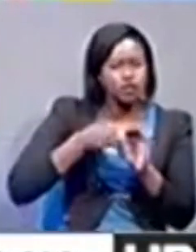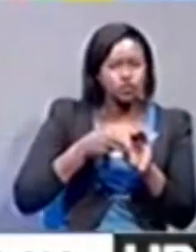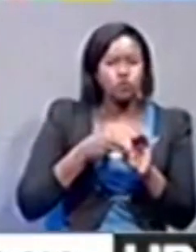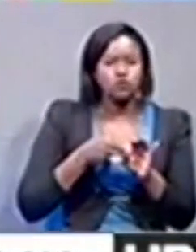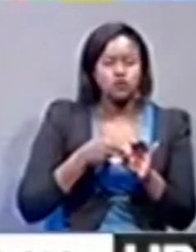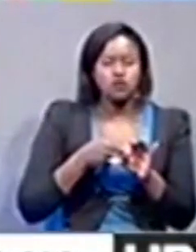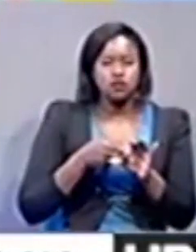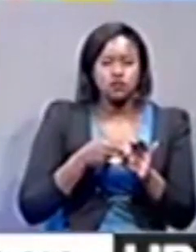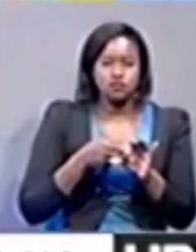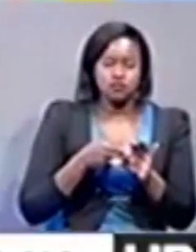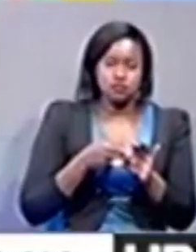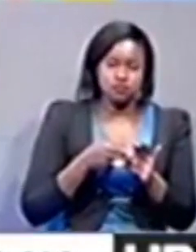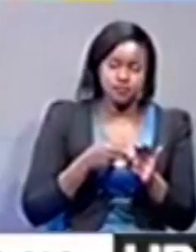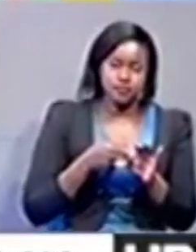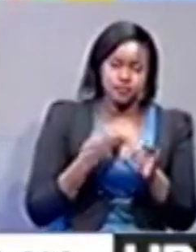water.